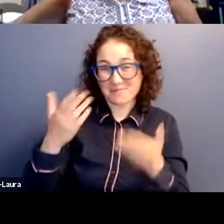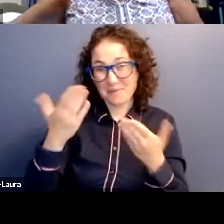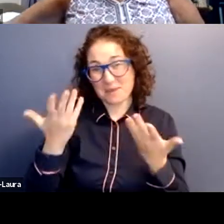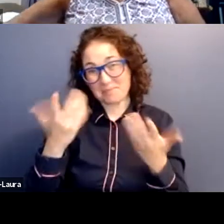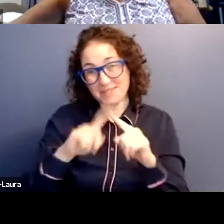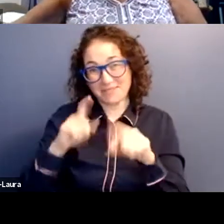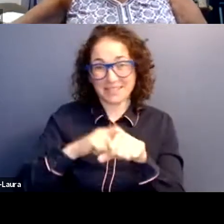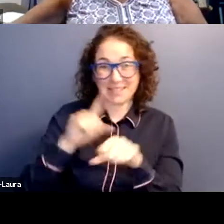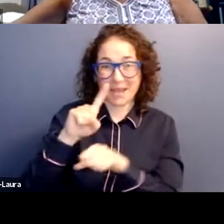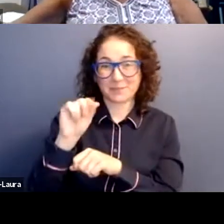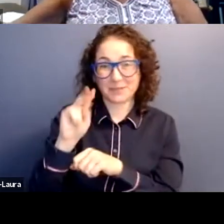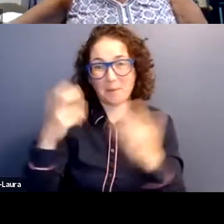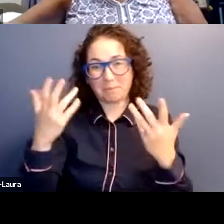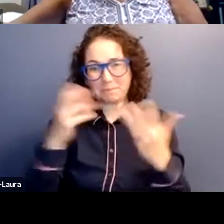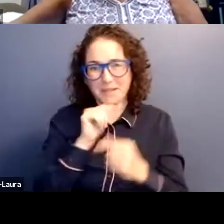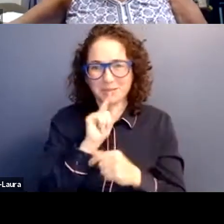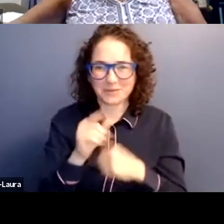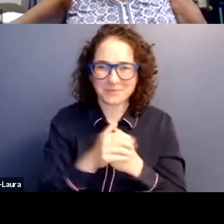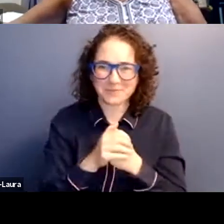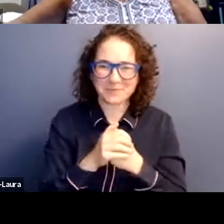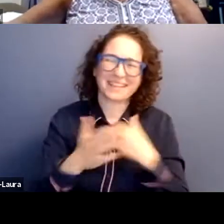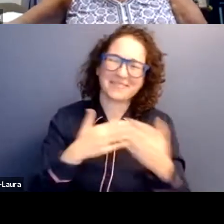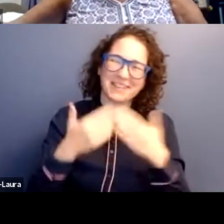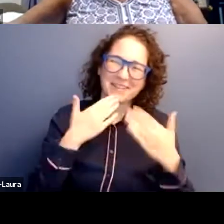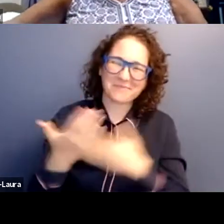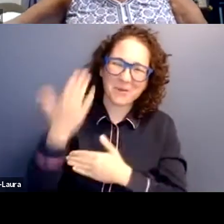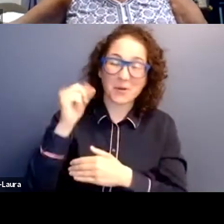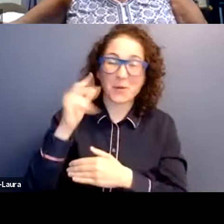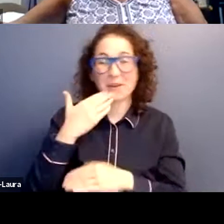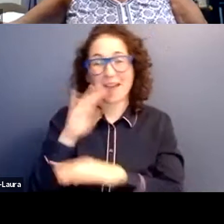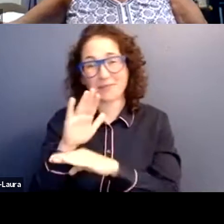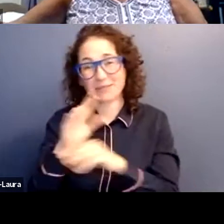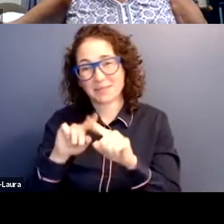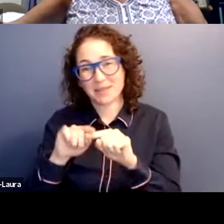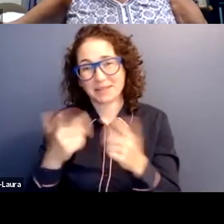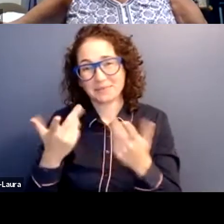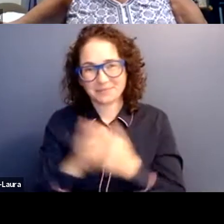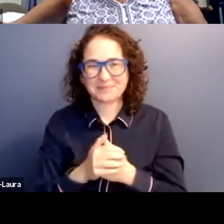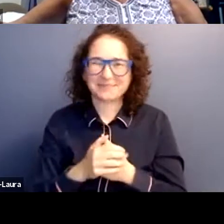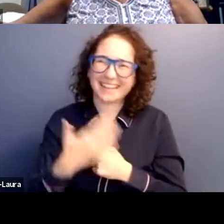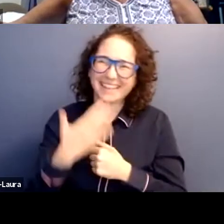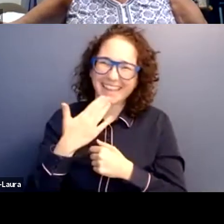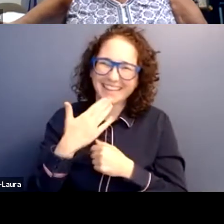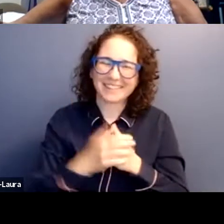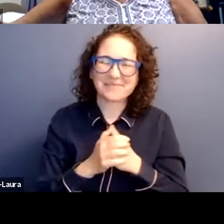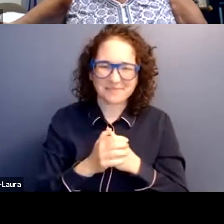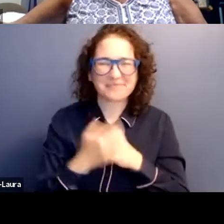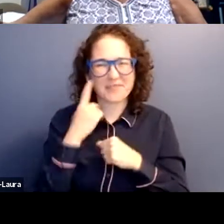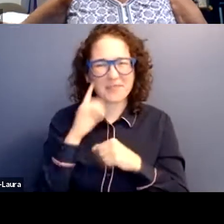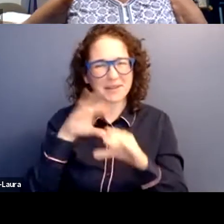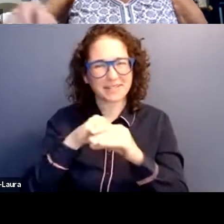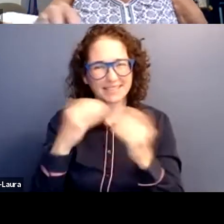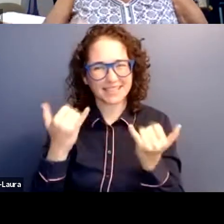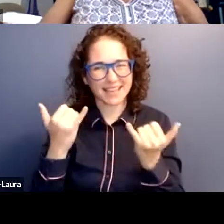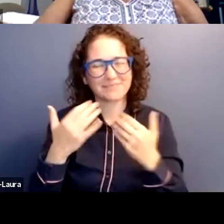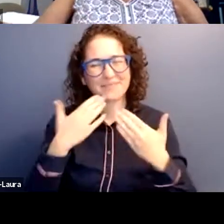different time zone. I'm not sure, but anyway, good morning or good afternoon, depending. Thank you for being part of today.